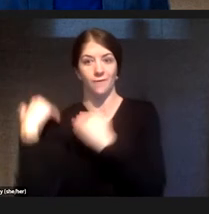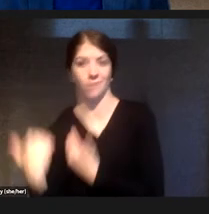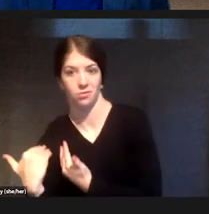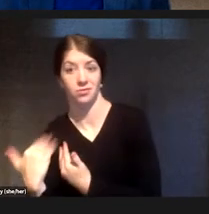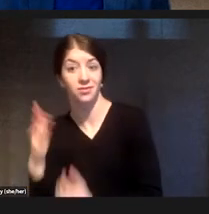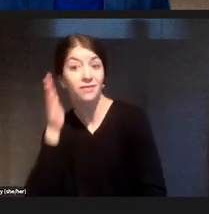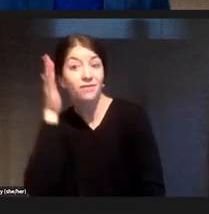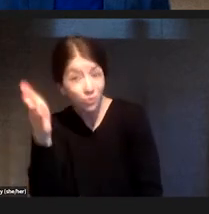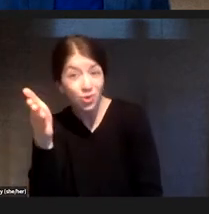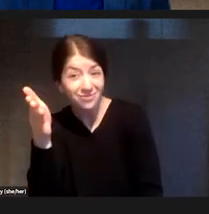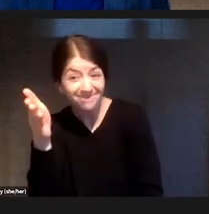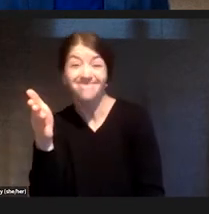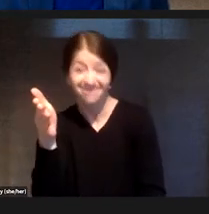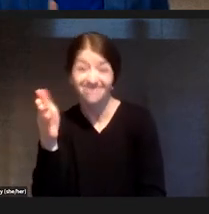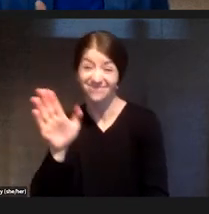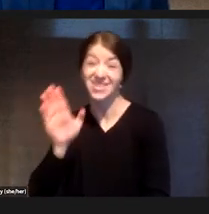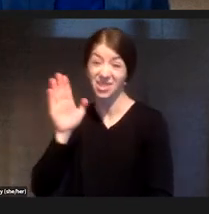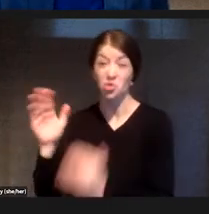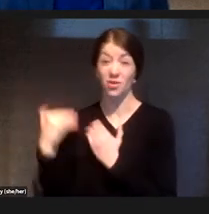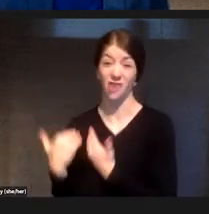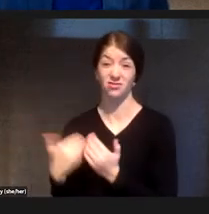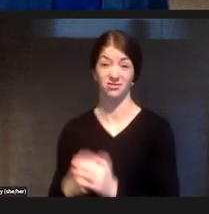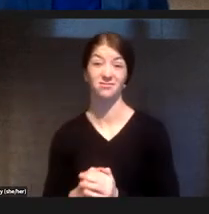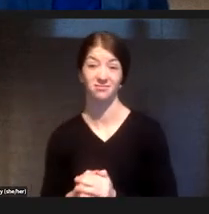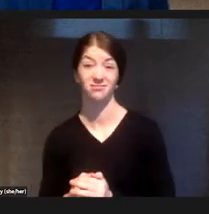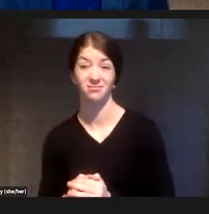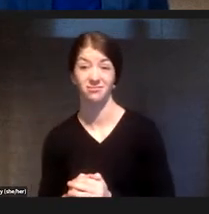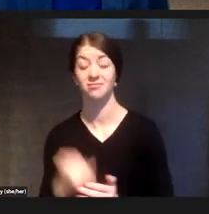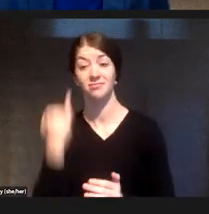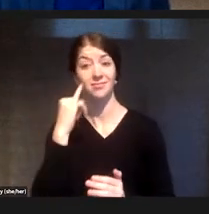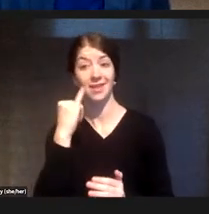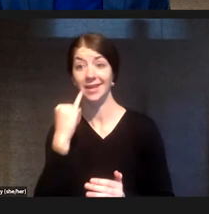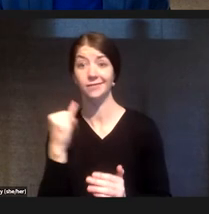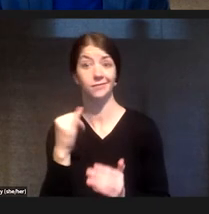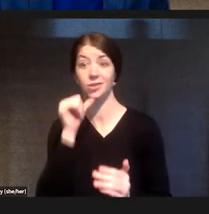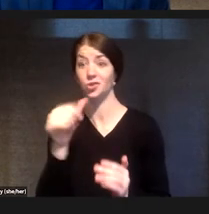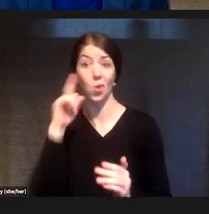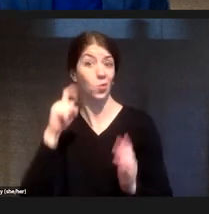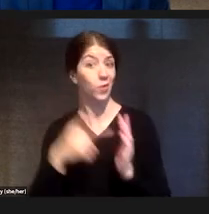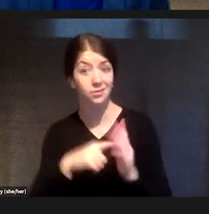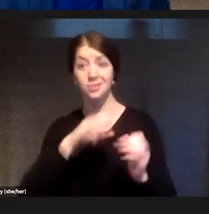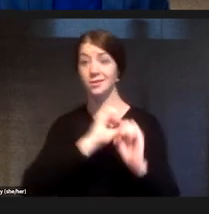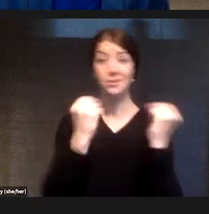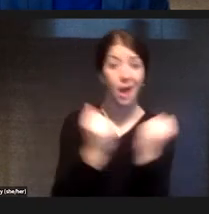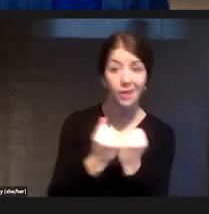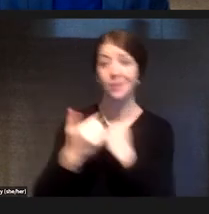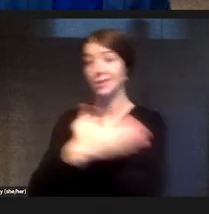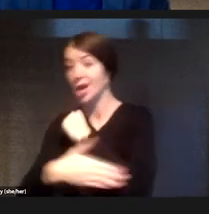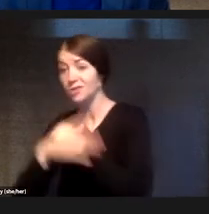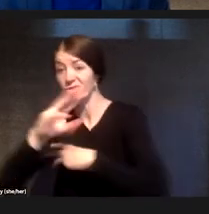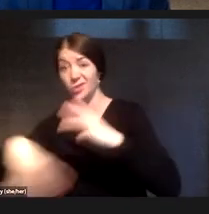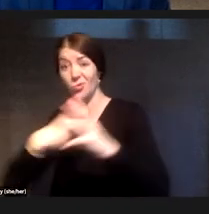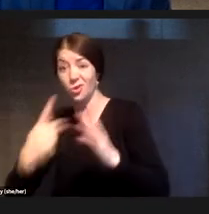will be. Because if we don't recognize that our society, our country, and our world at times was built upon